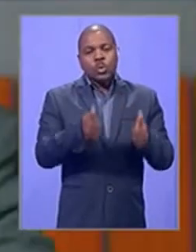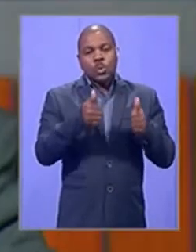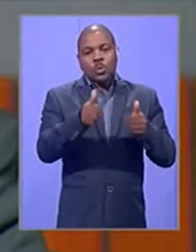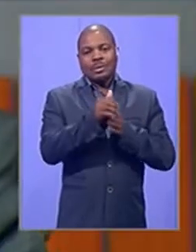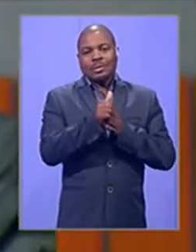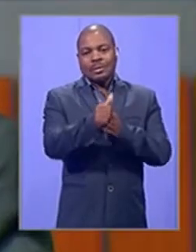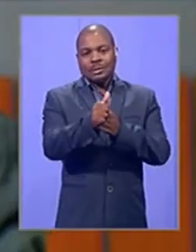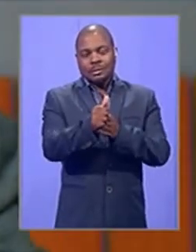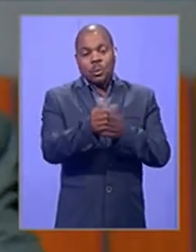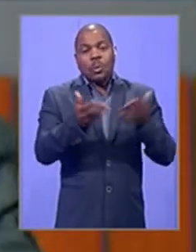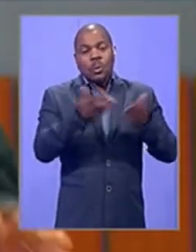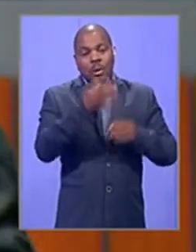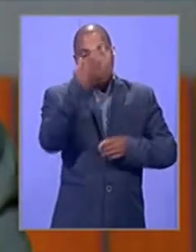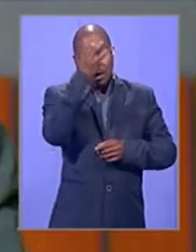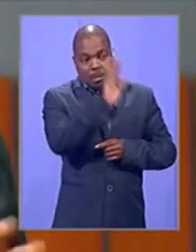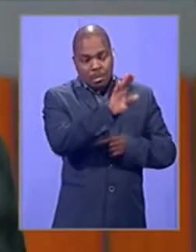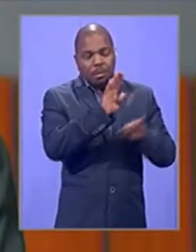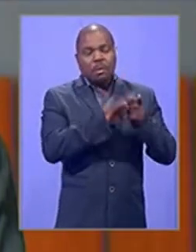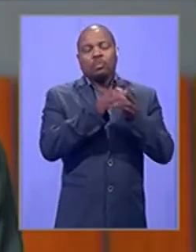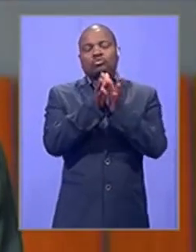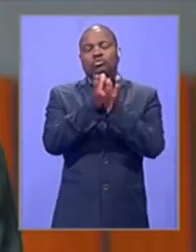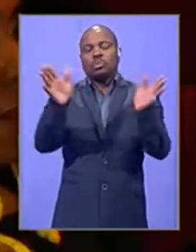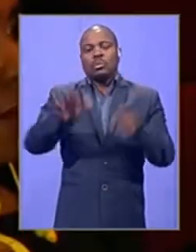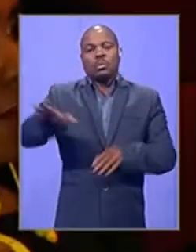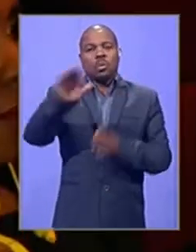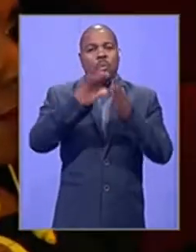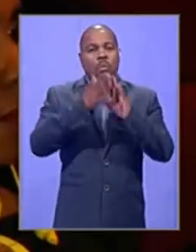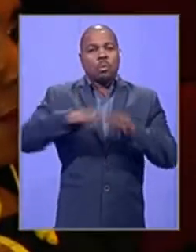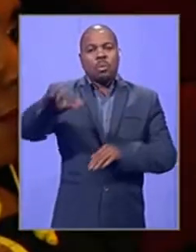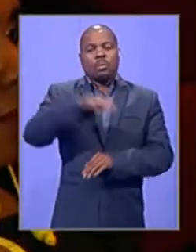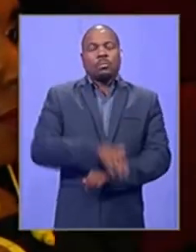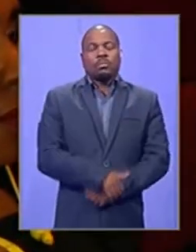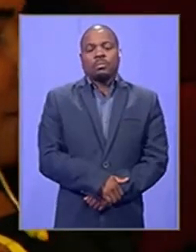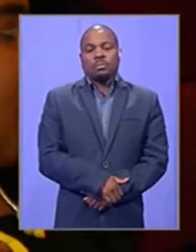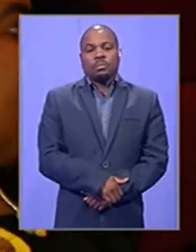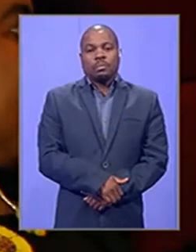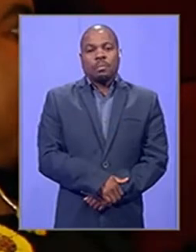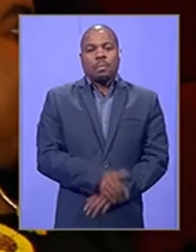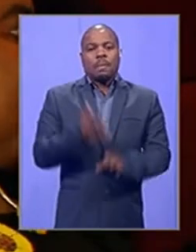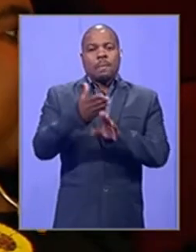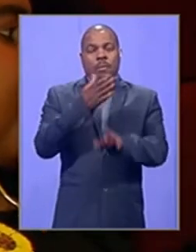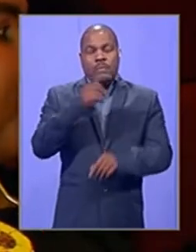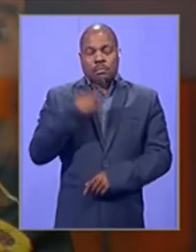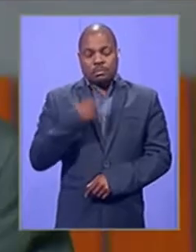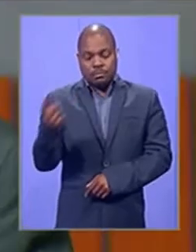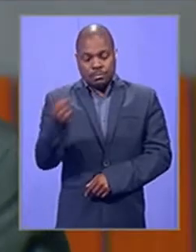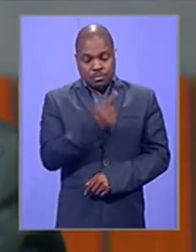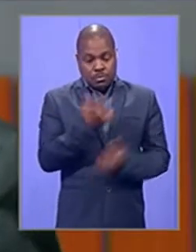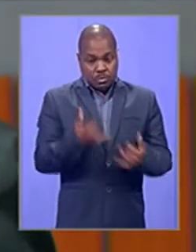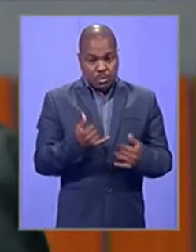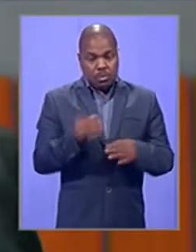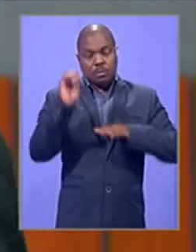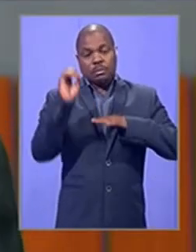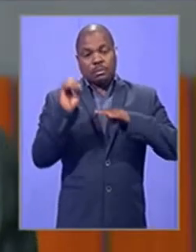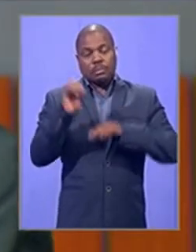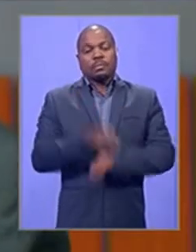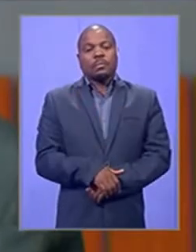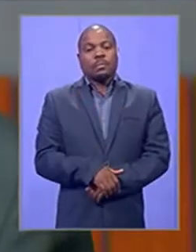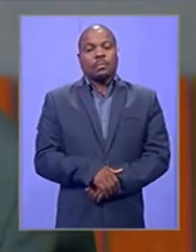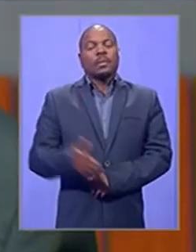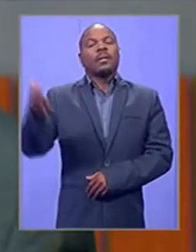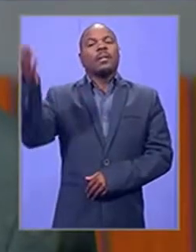in government and generally in society. Just before I came here this afternoon, the